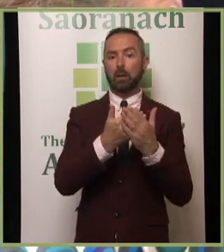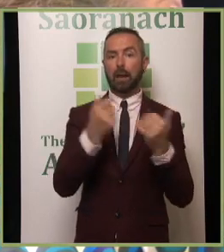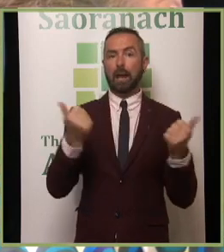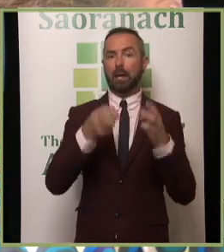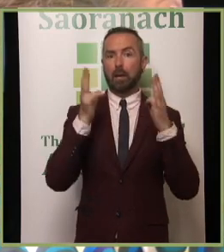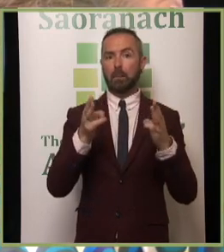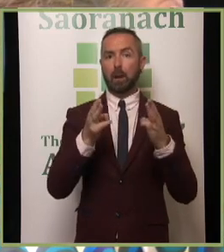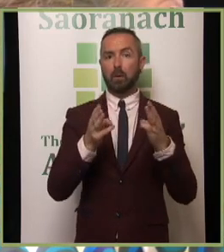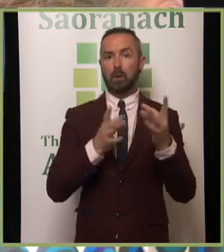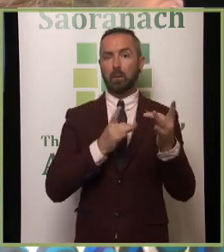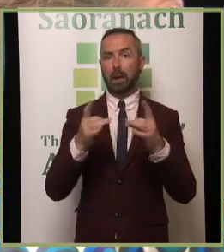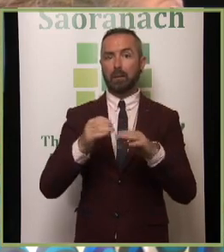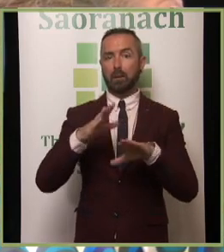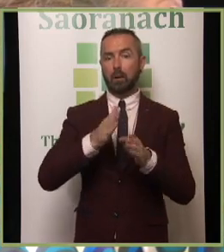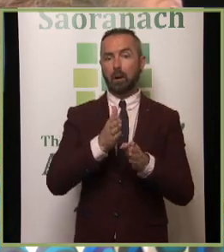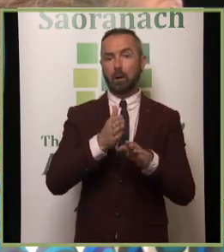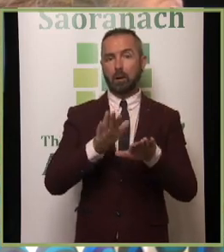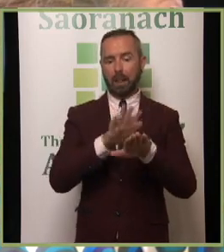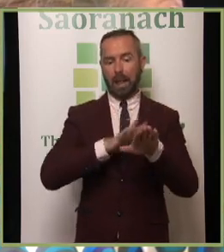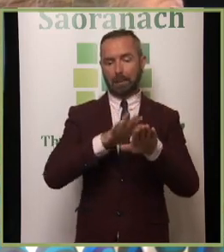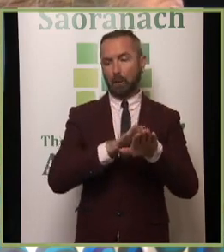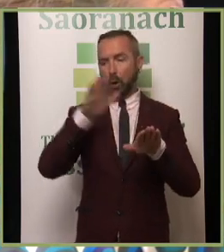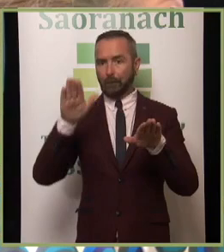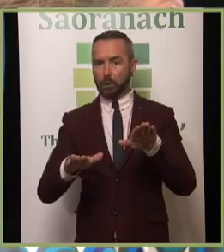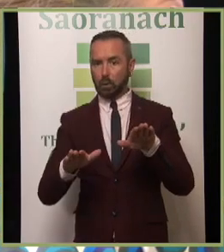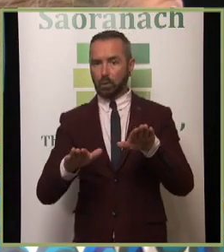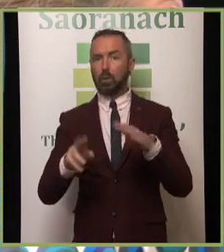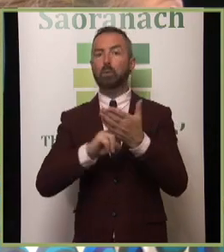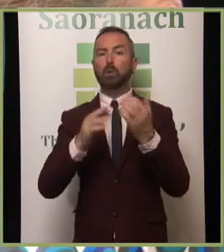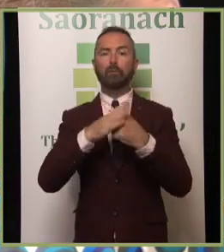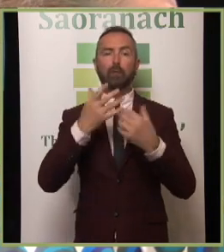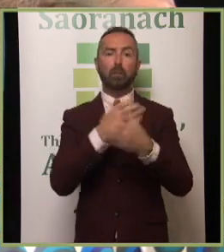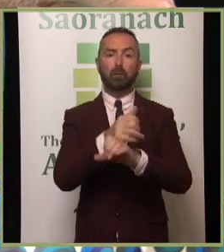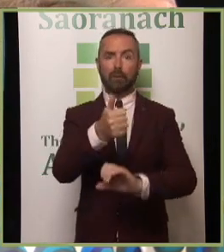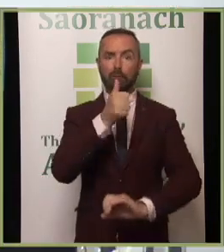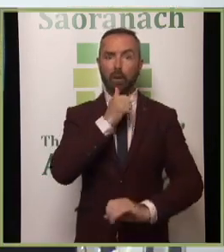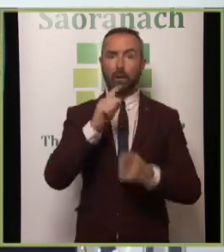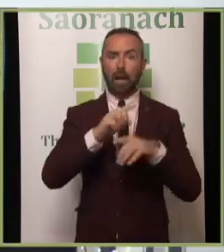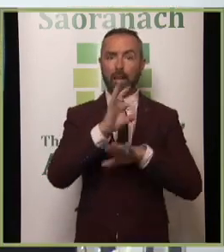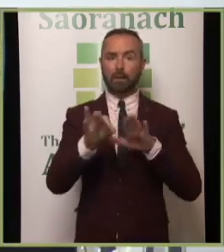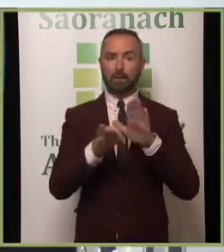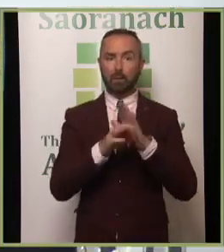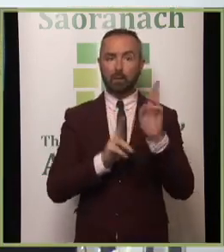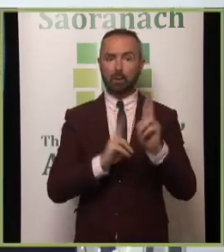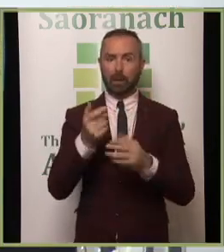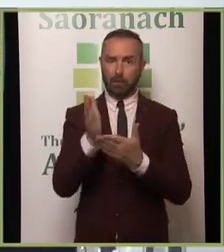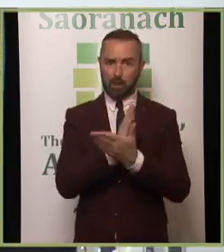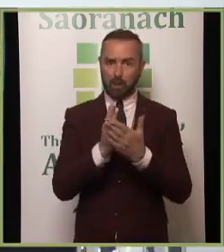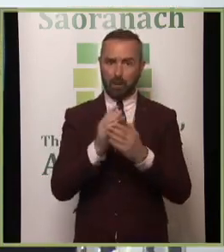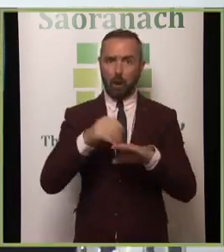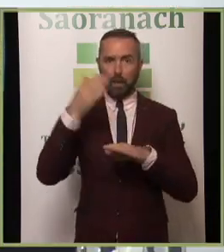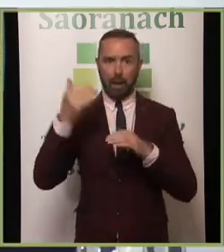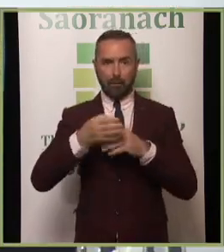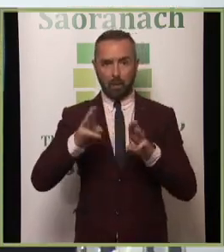generated offshore be available to meet the needs of the country first, and that the state have a stake in it on behalf of the people of